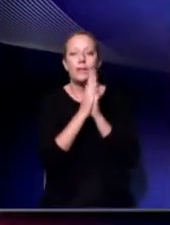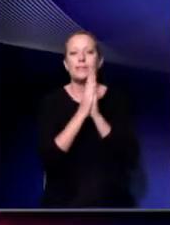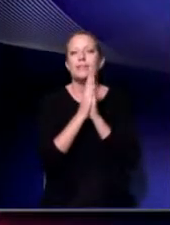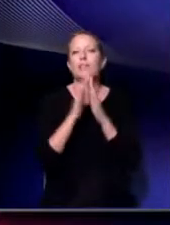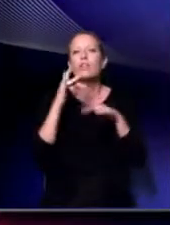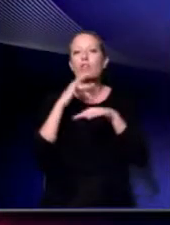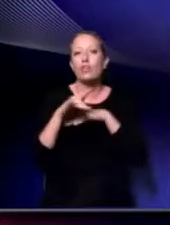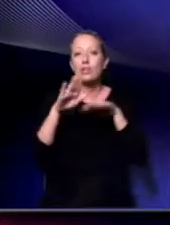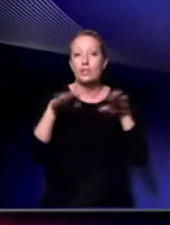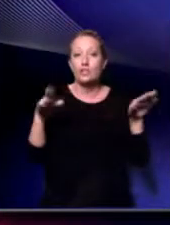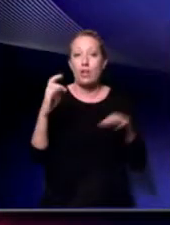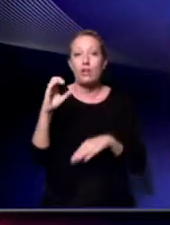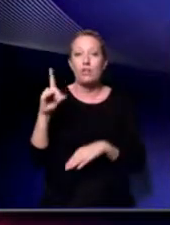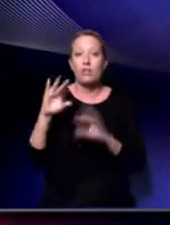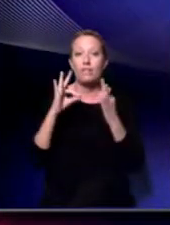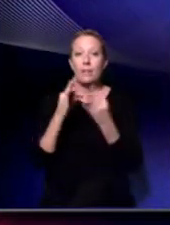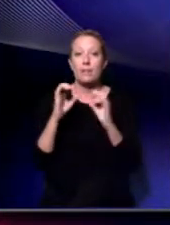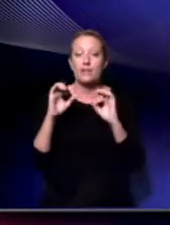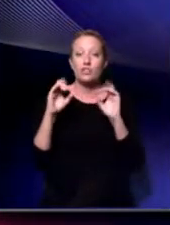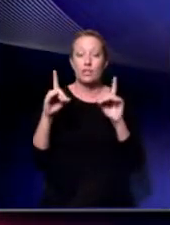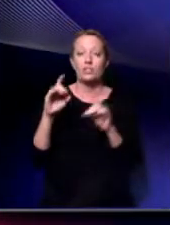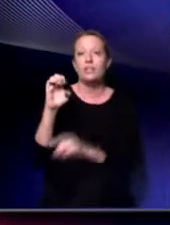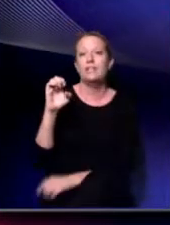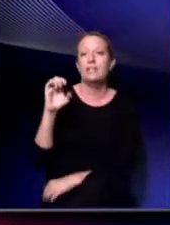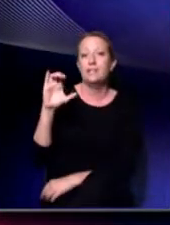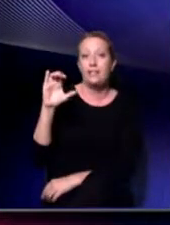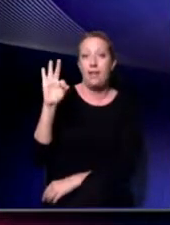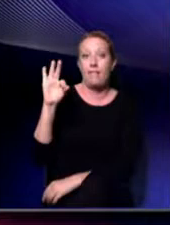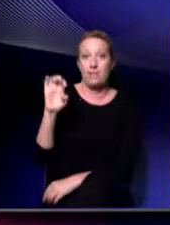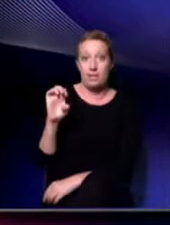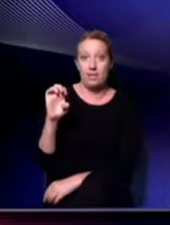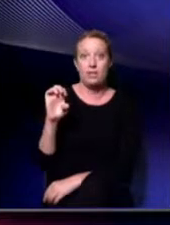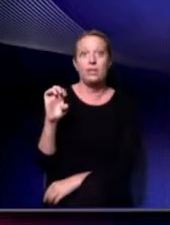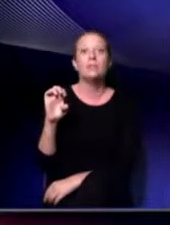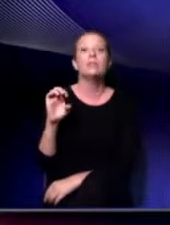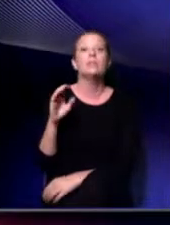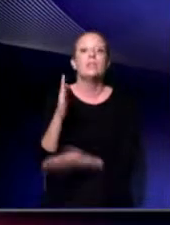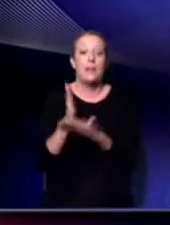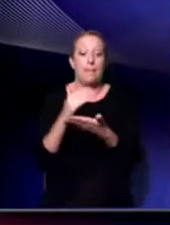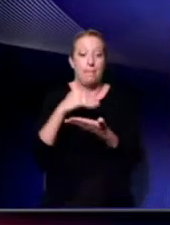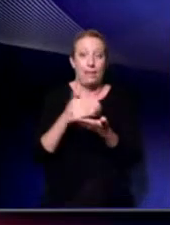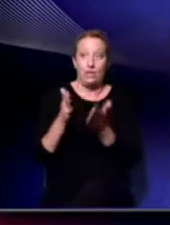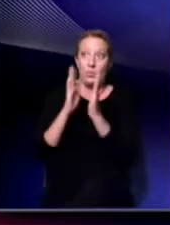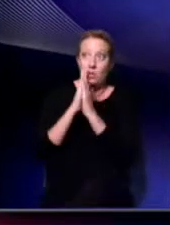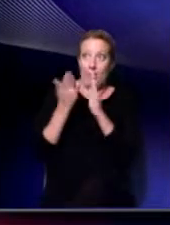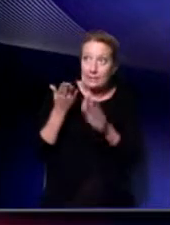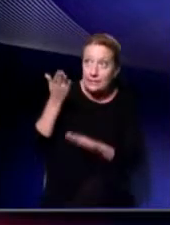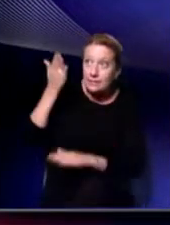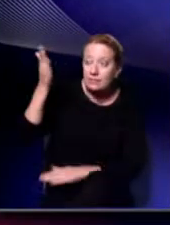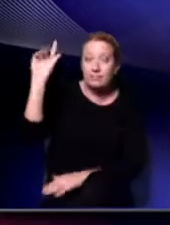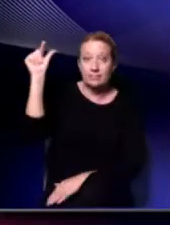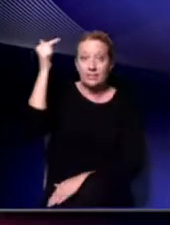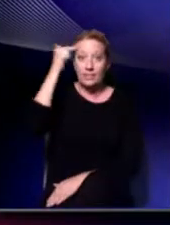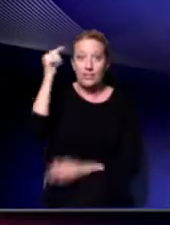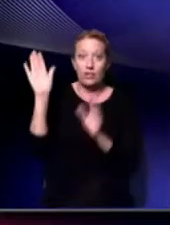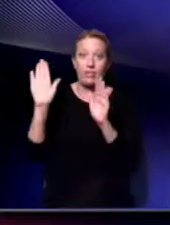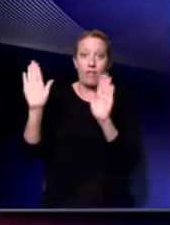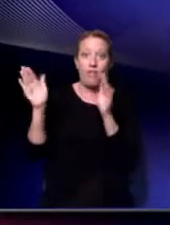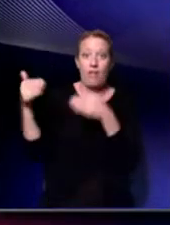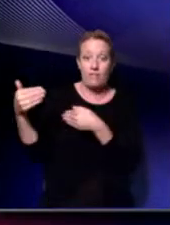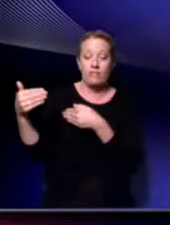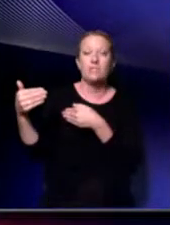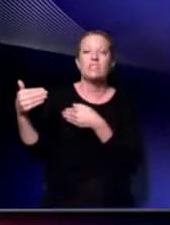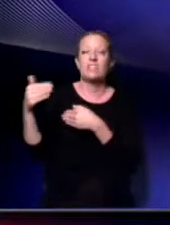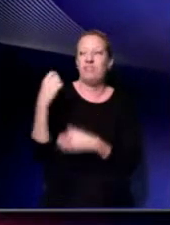childhood family education. We just submitted our budget request to the governor's office